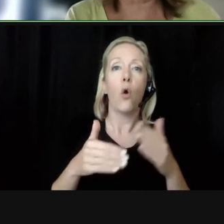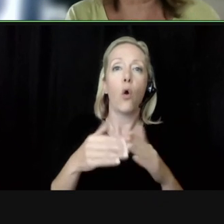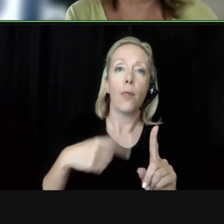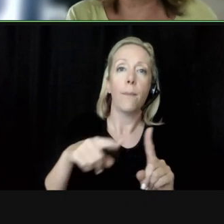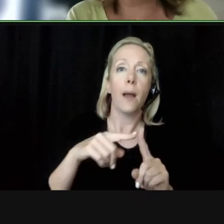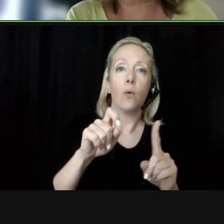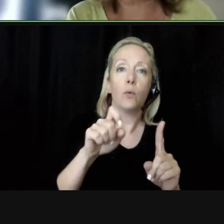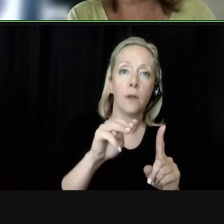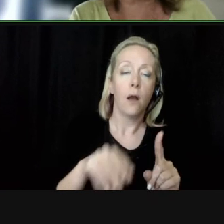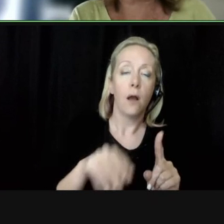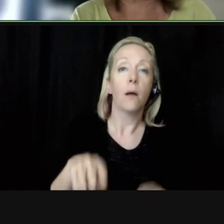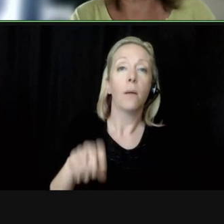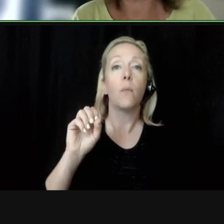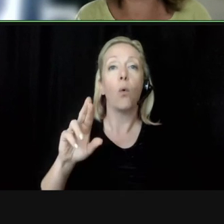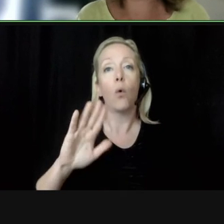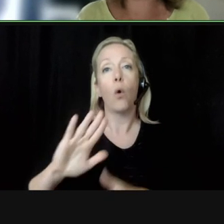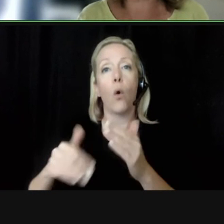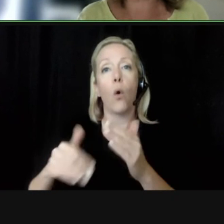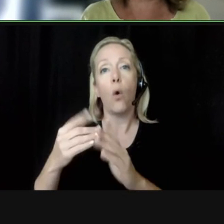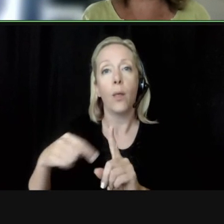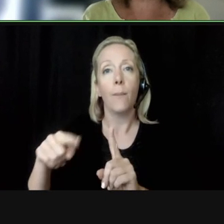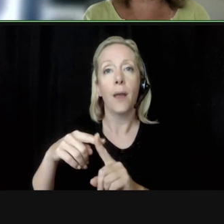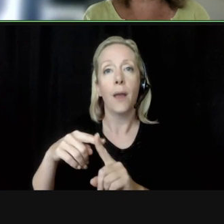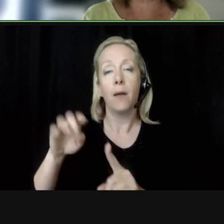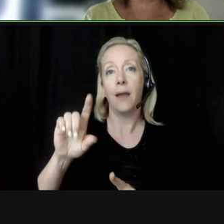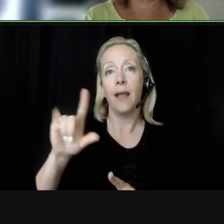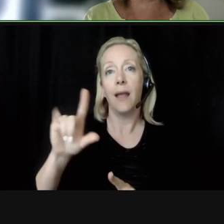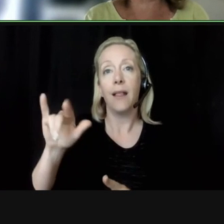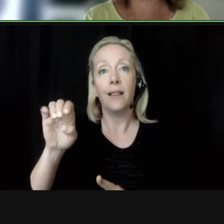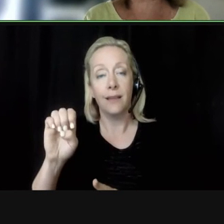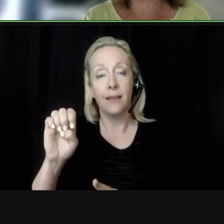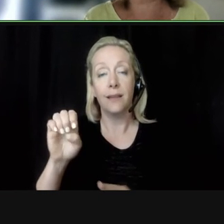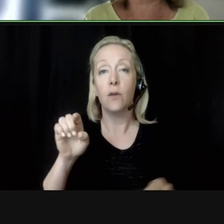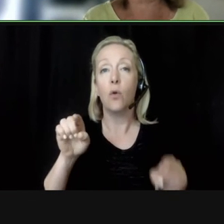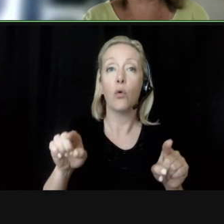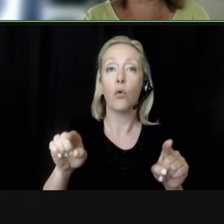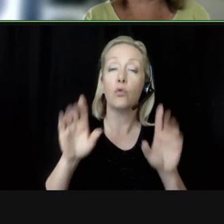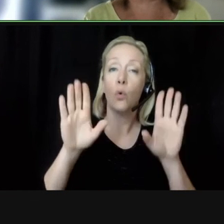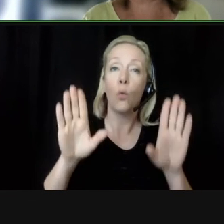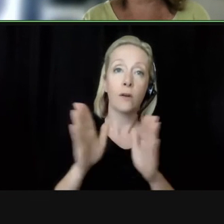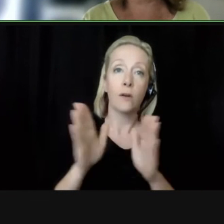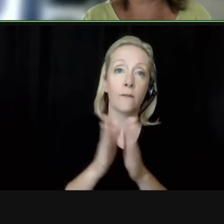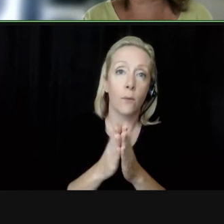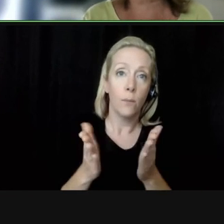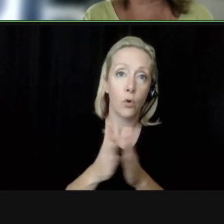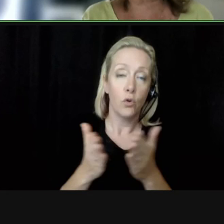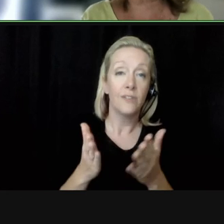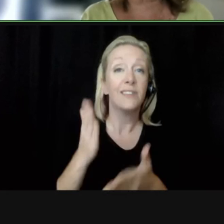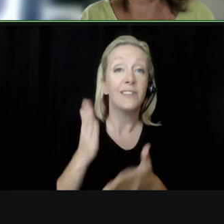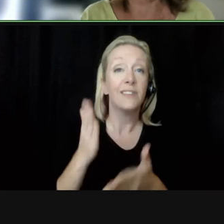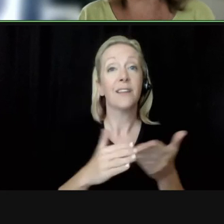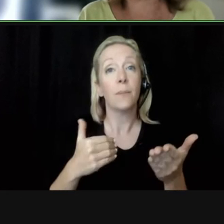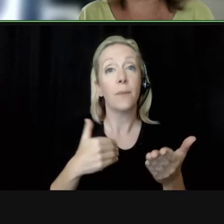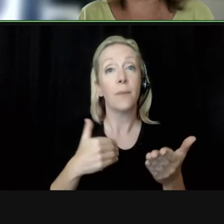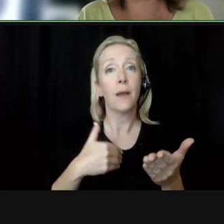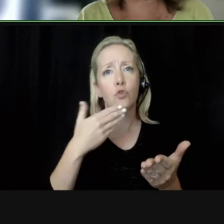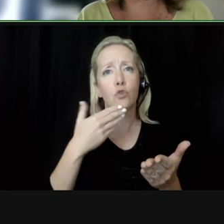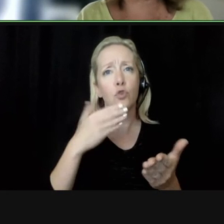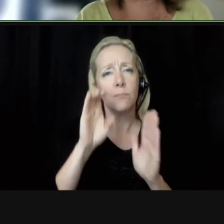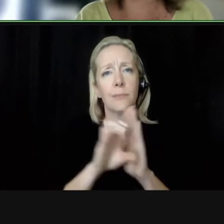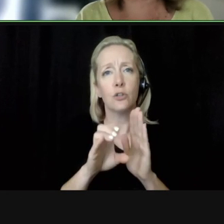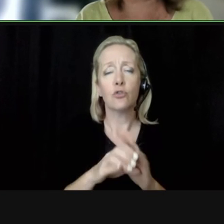a series all about Ellie. They are wonderful books. There's some that are like written in cartoons.